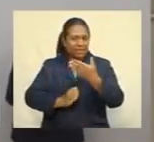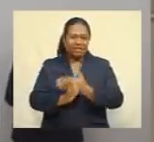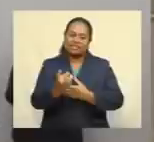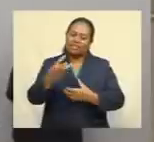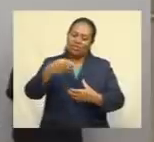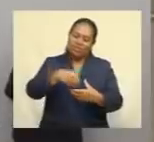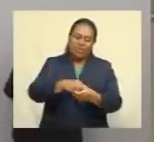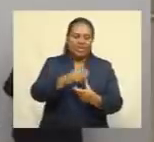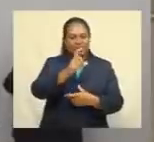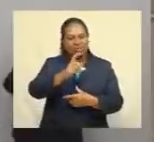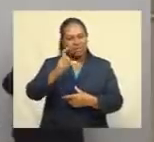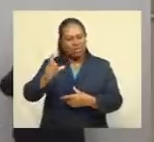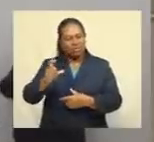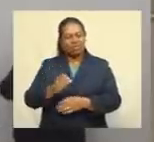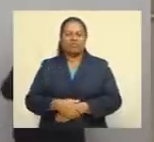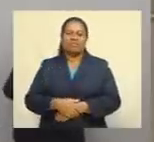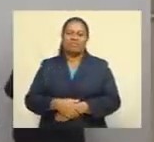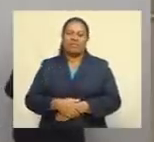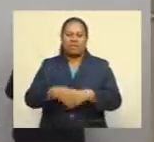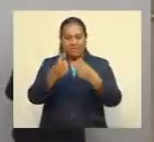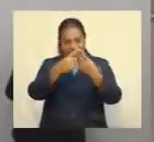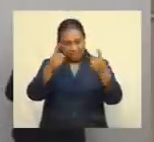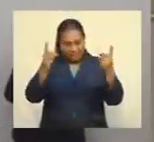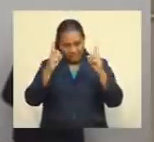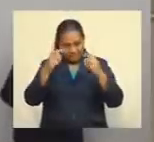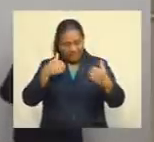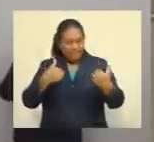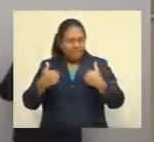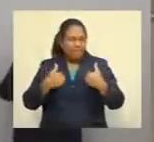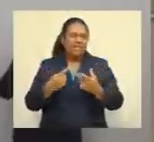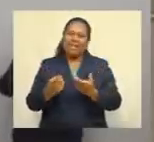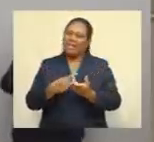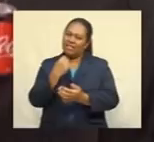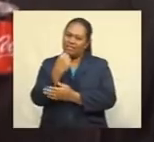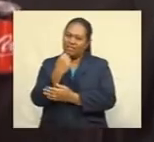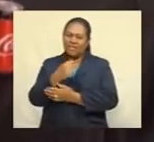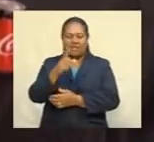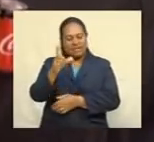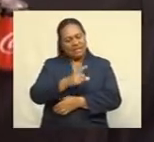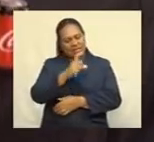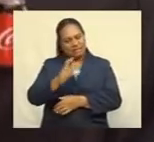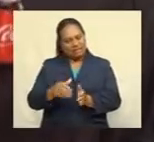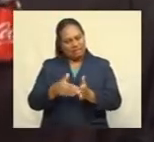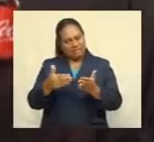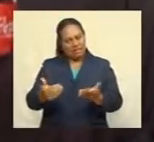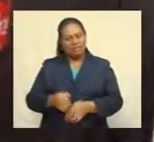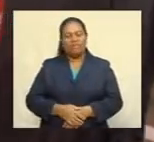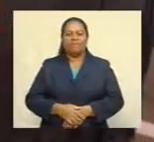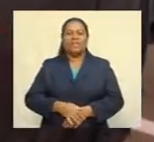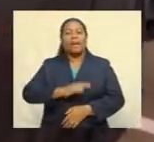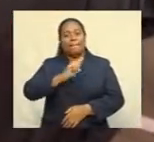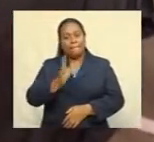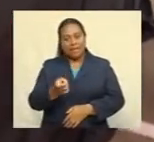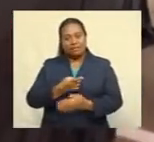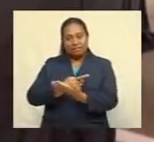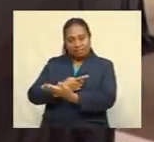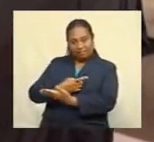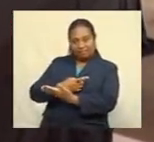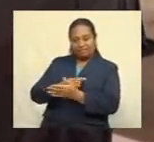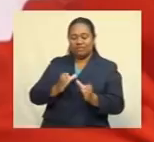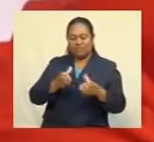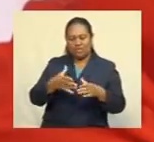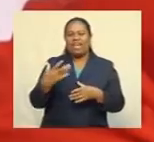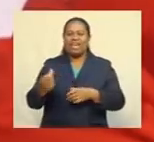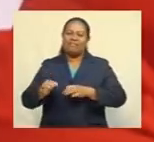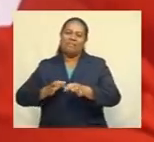Games, university graduations and rugby matches, will have to be cancelled. However, the Schools Athletics Association has a plan